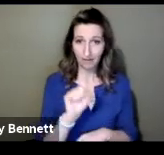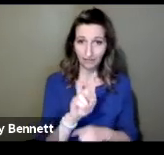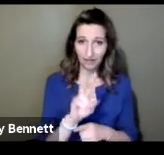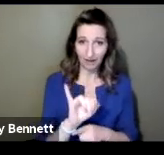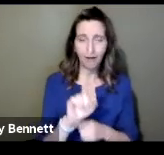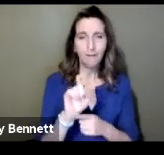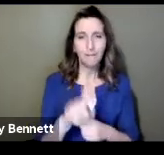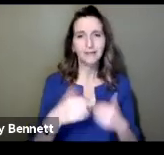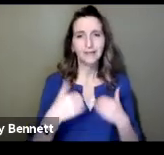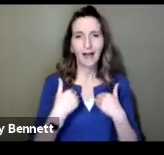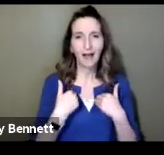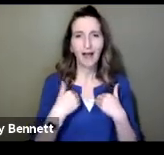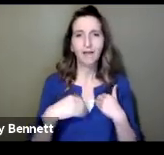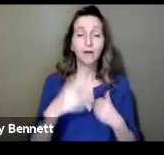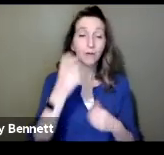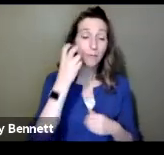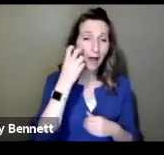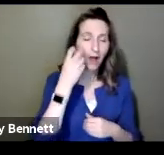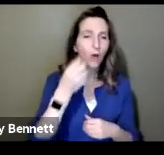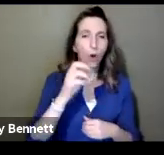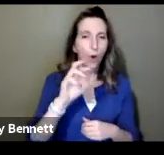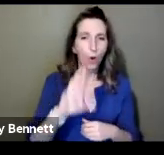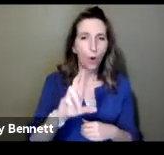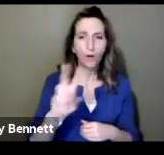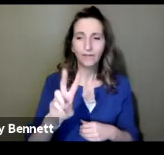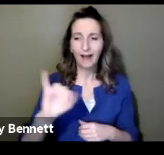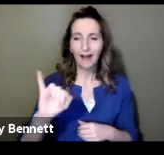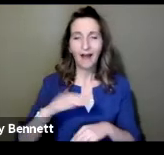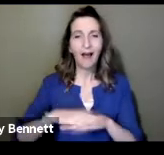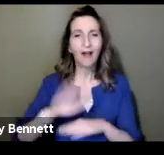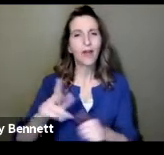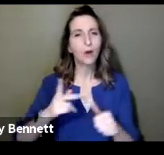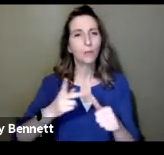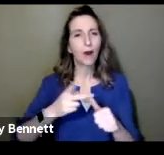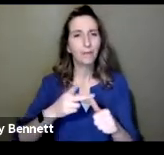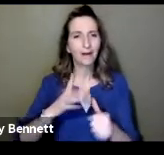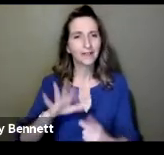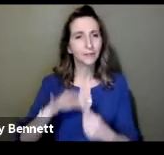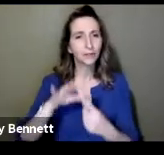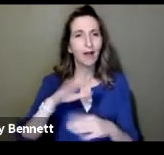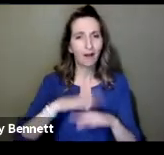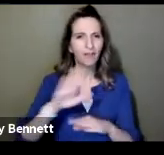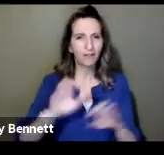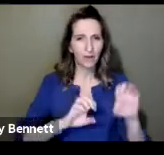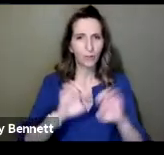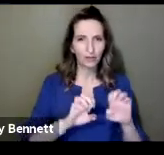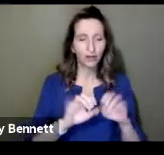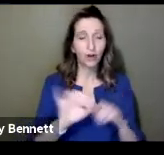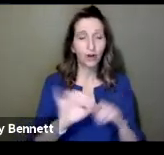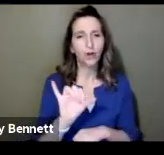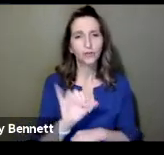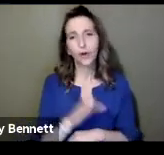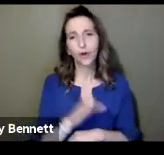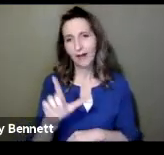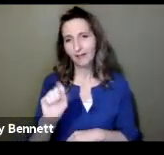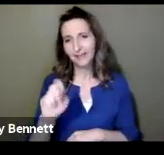their primary exceptionality on their evaluation. And the same for LSD. LSD must have a classification